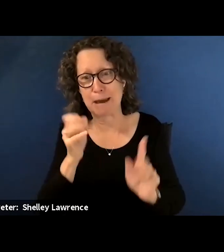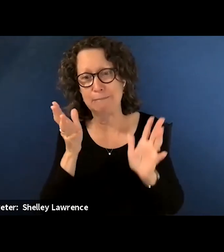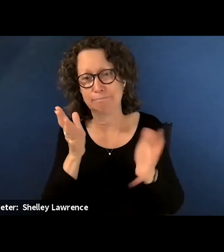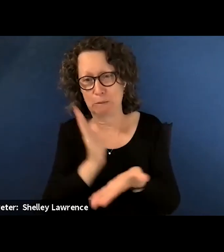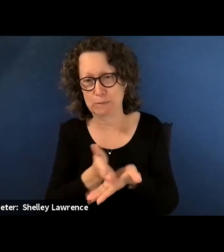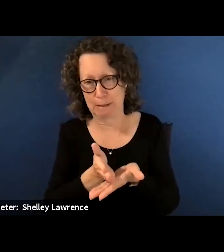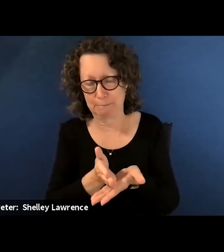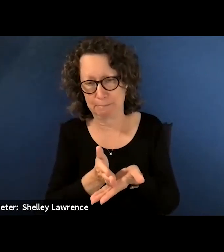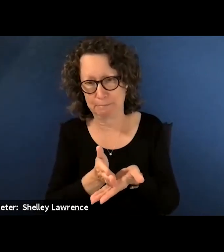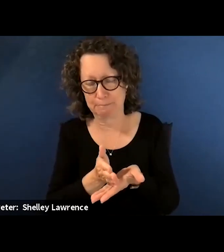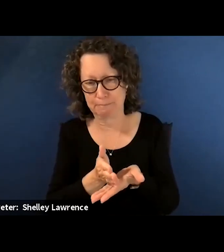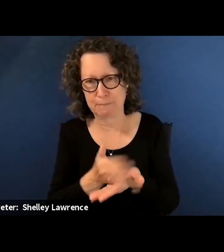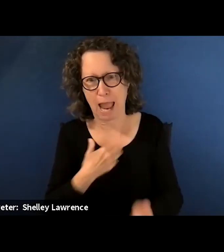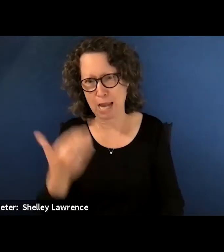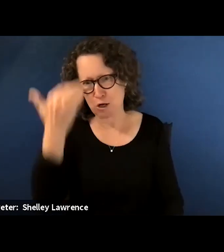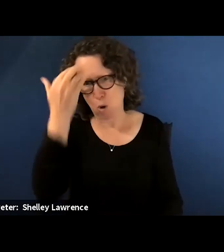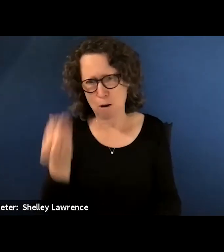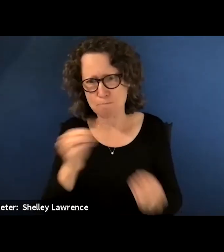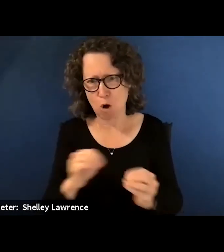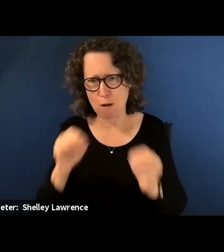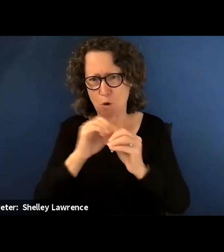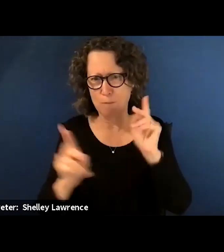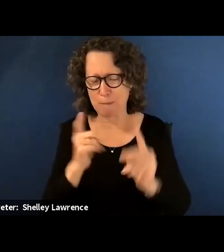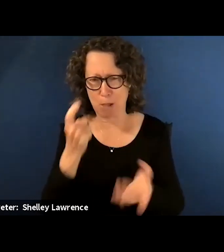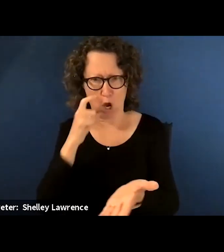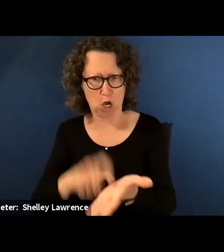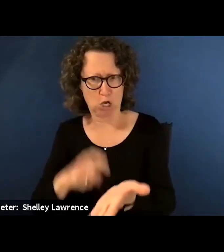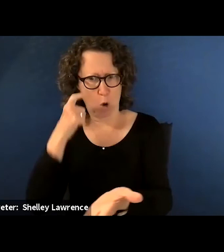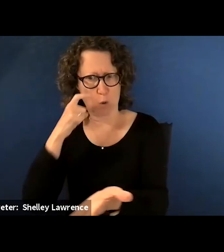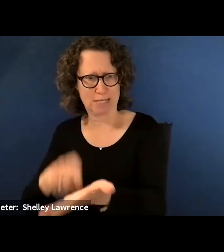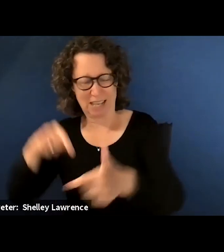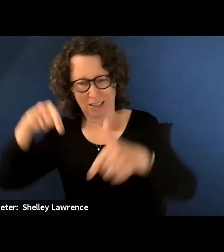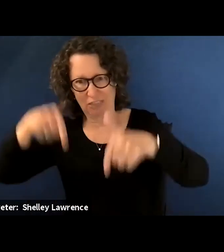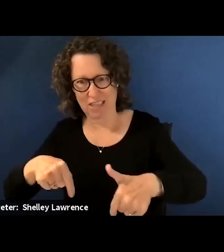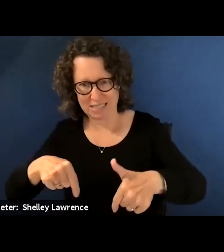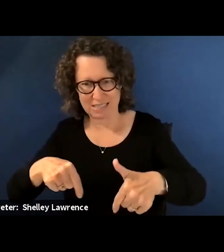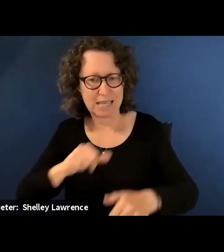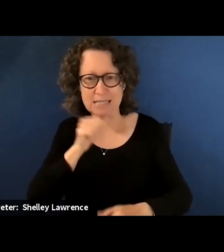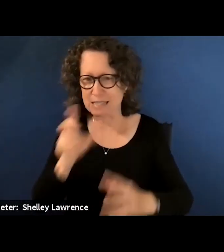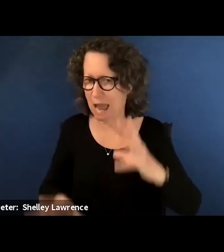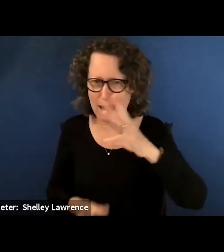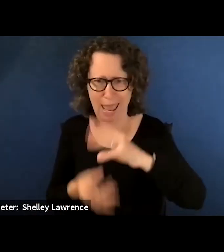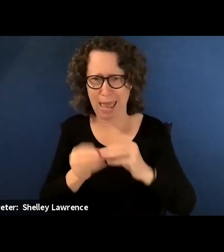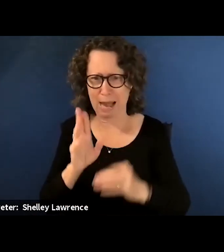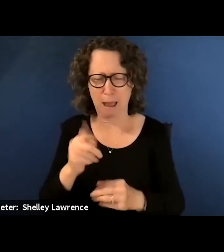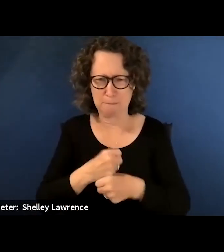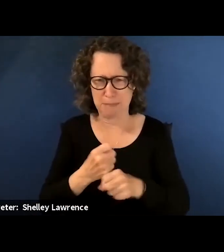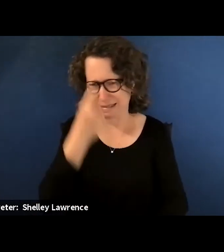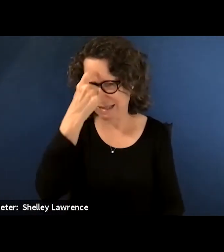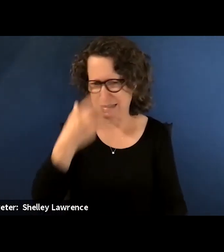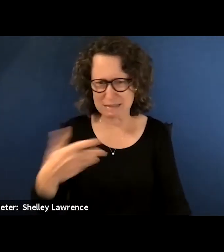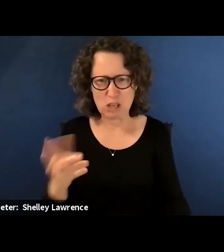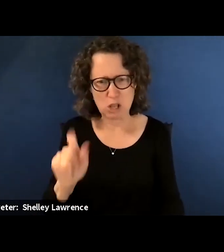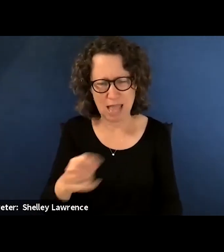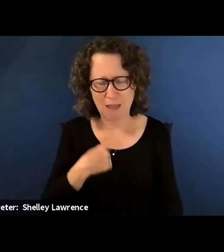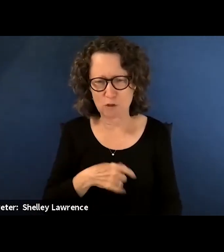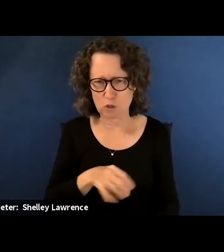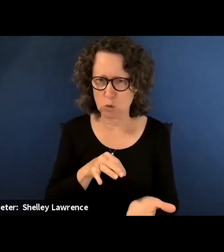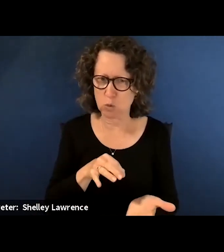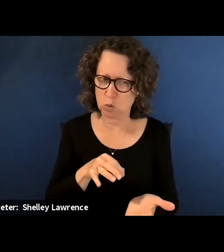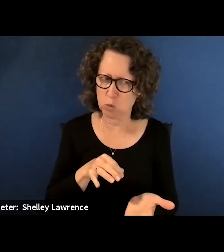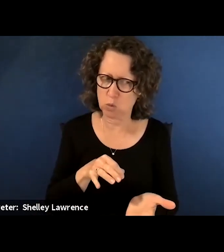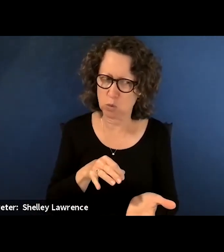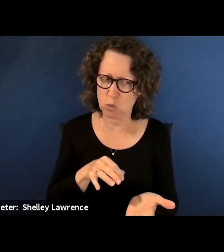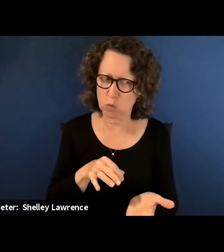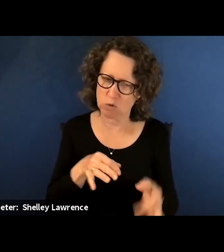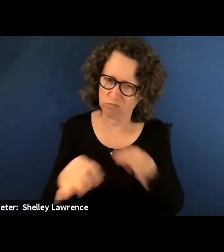And I just know that more and more people are noticing that this is not adding up, and you will have to account for these choices